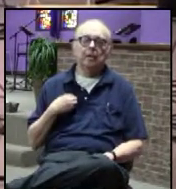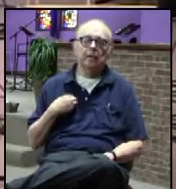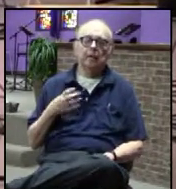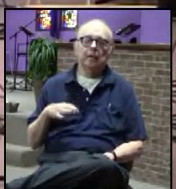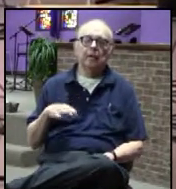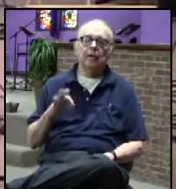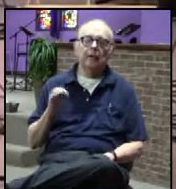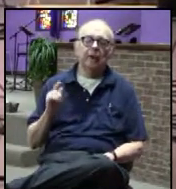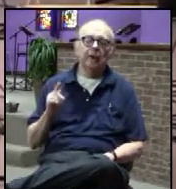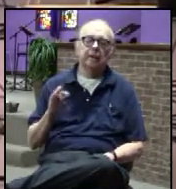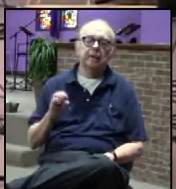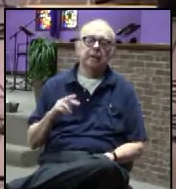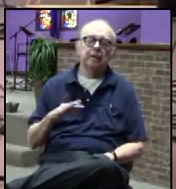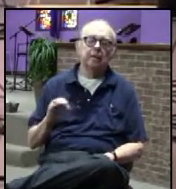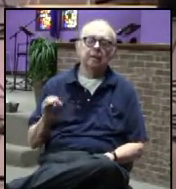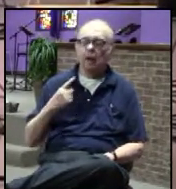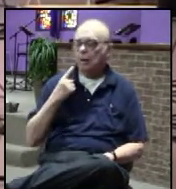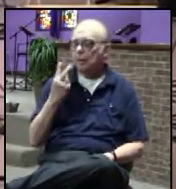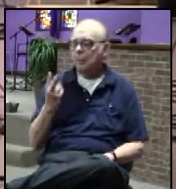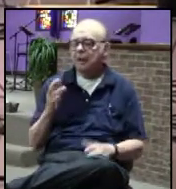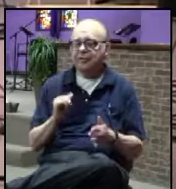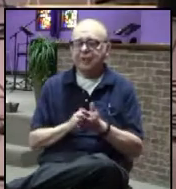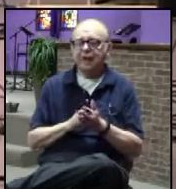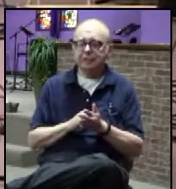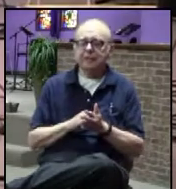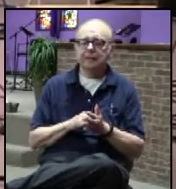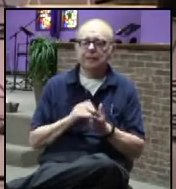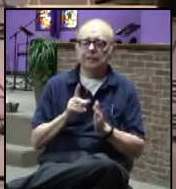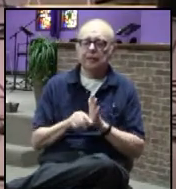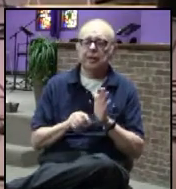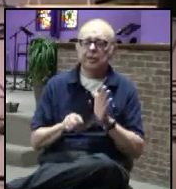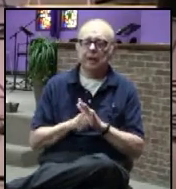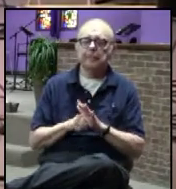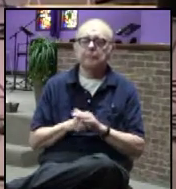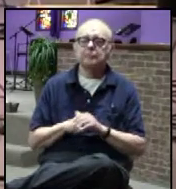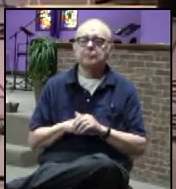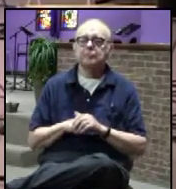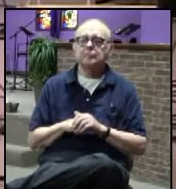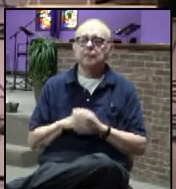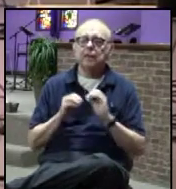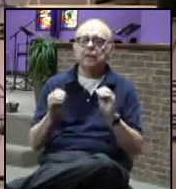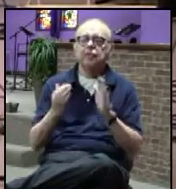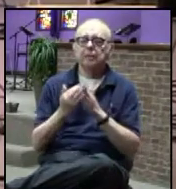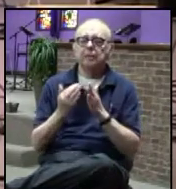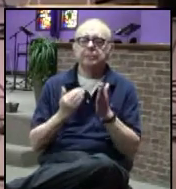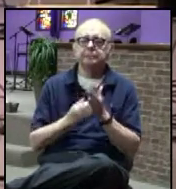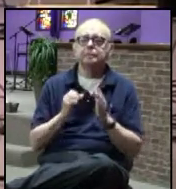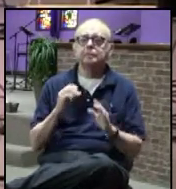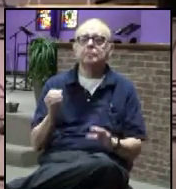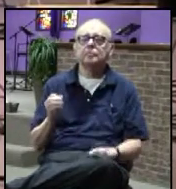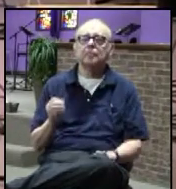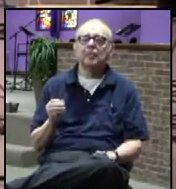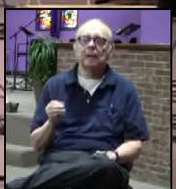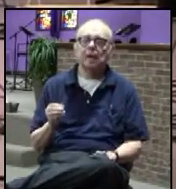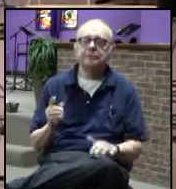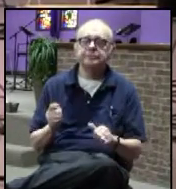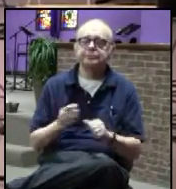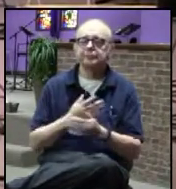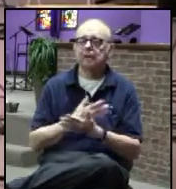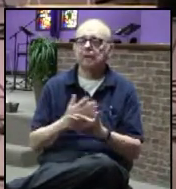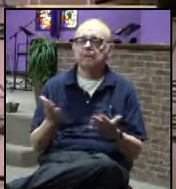Nemo, y'all need to watch it, okay? It's cool. It'll teach you some lessons, okay? So, first